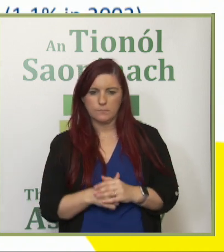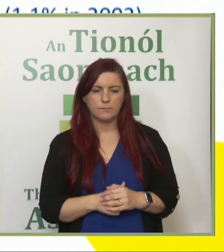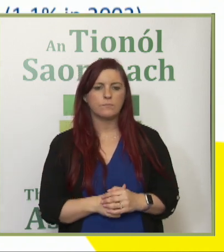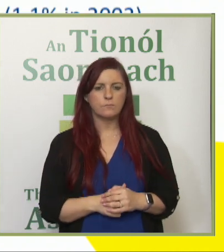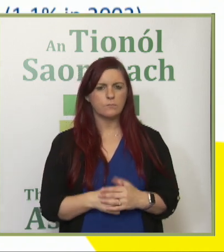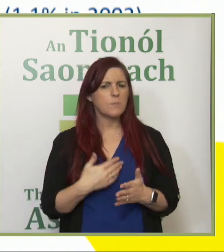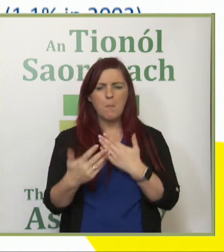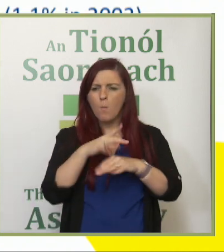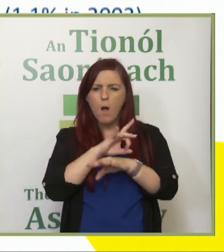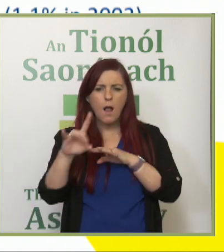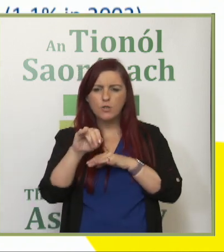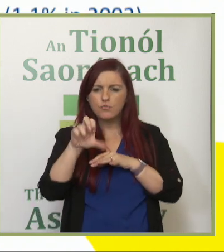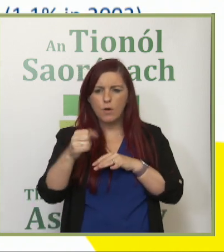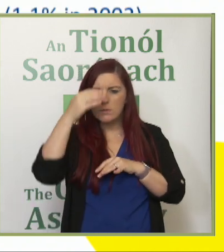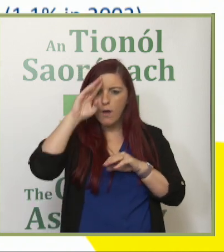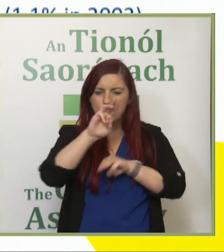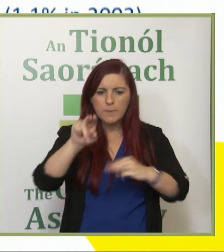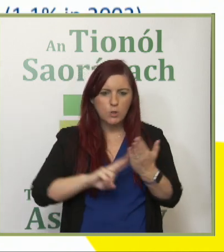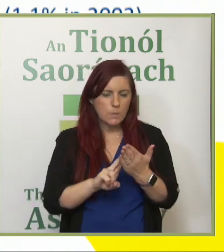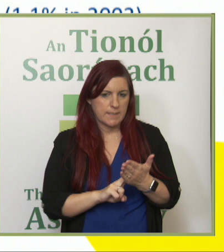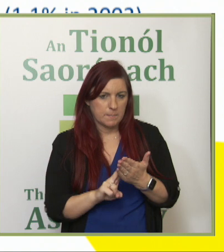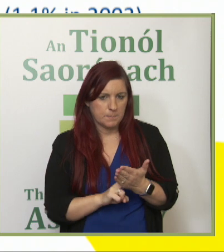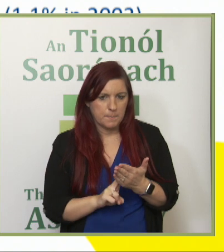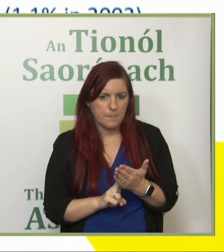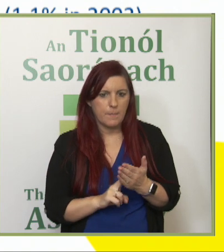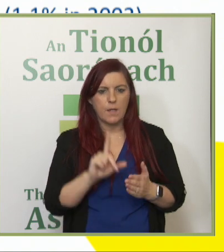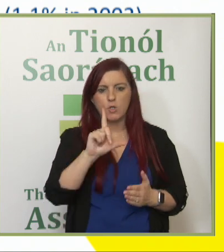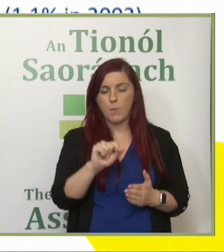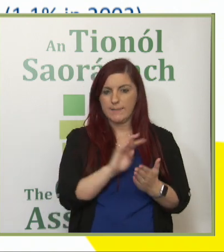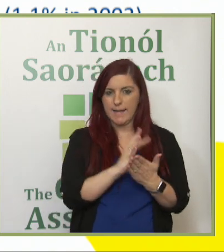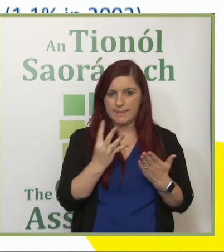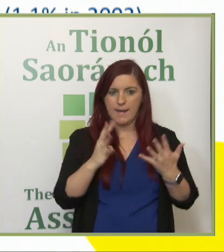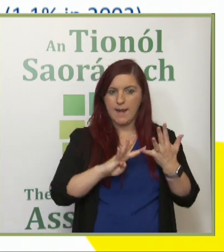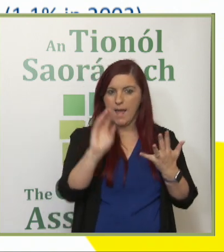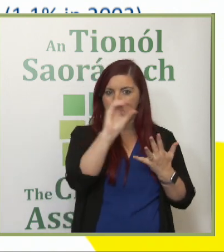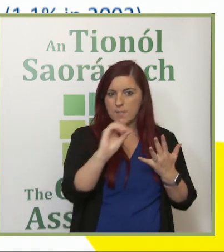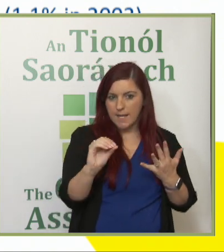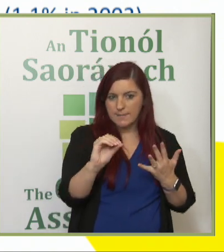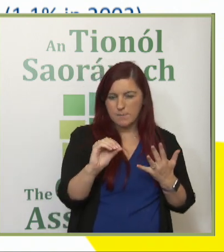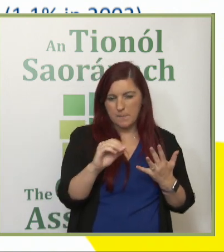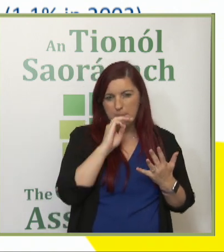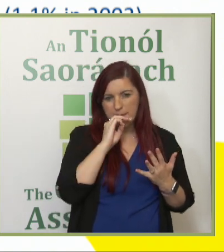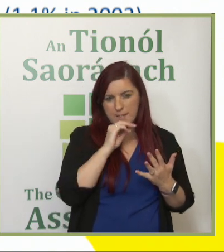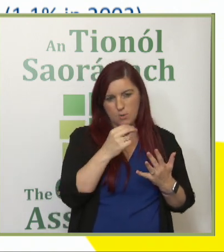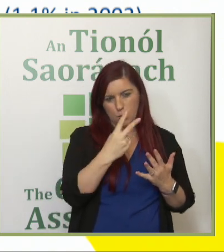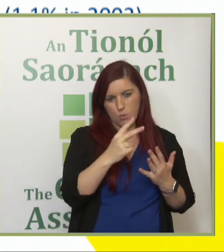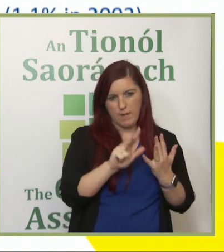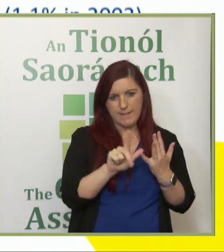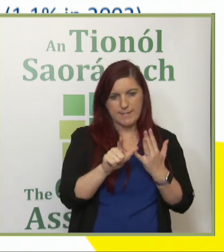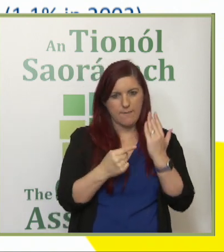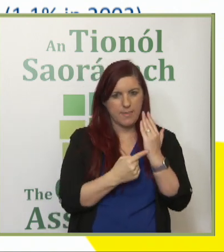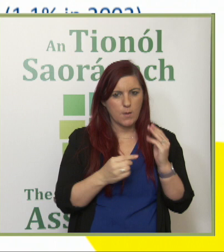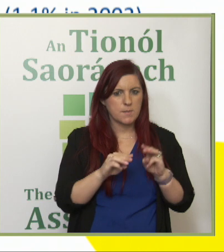So what type of drugs do Irish people use? So in 2019, 9% of the population aged 15 to 64,